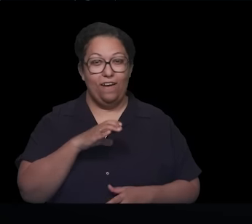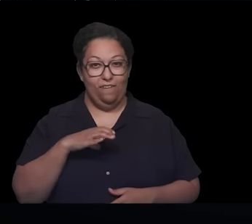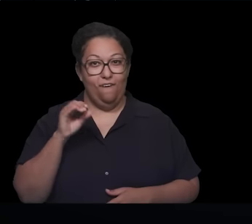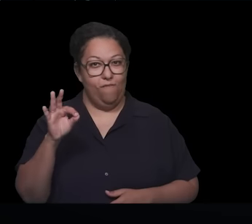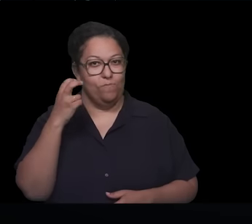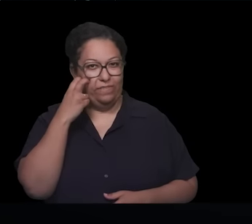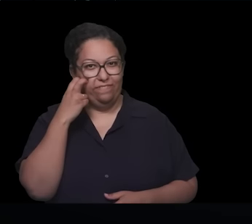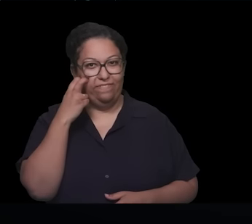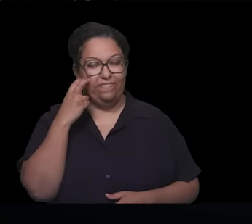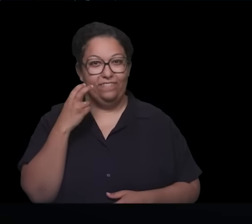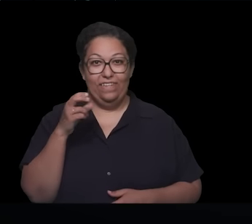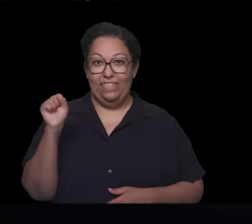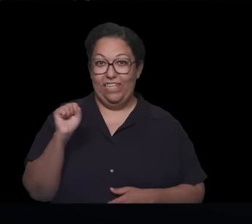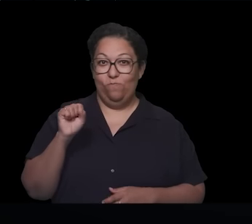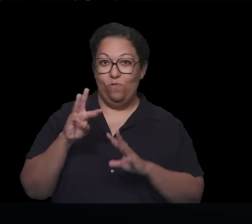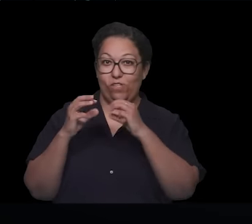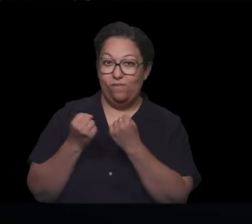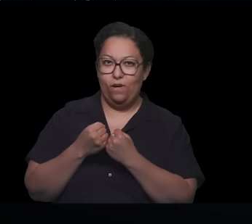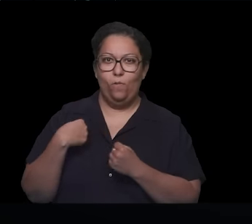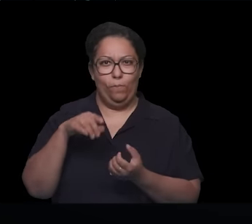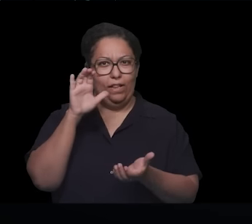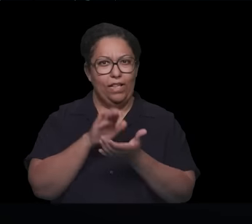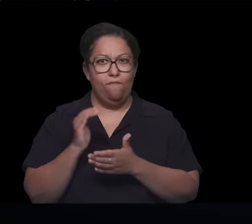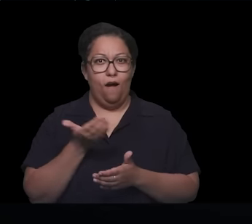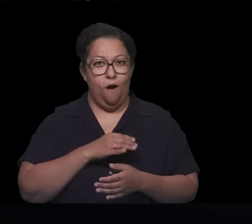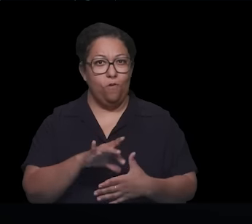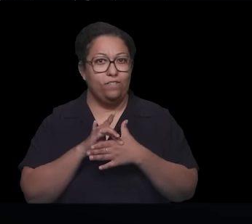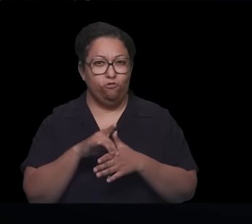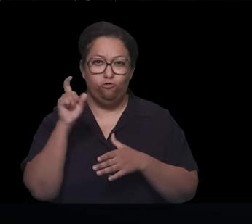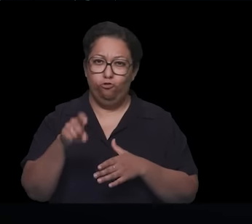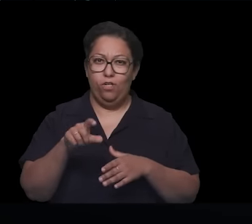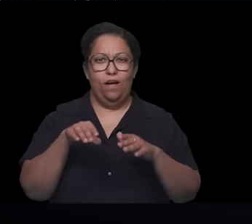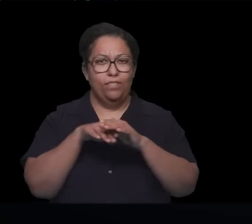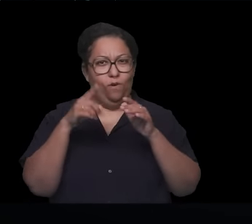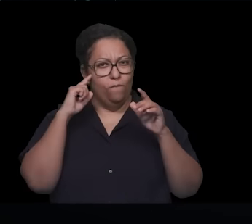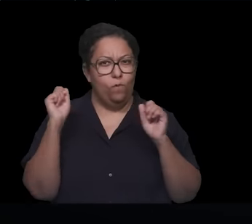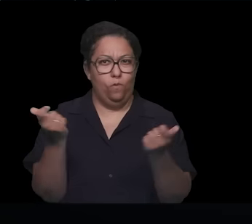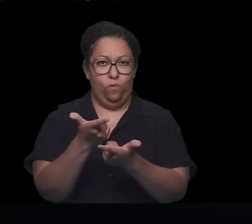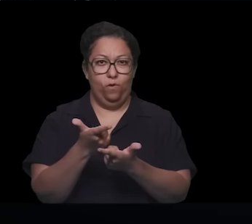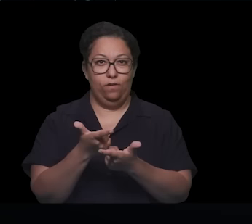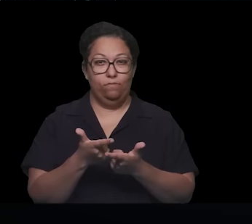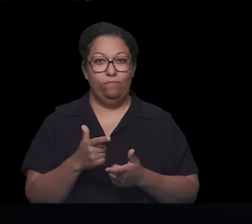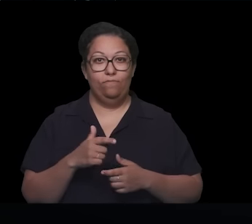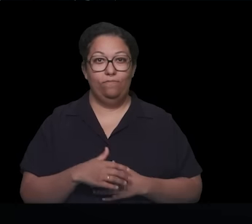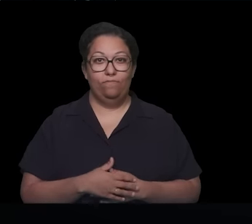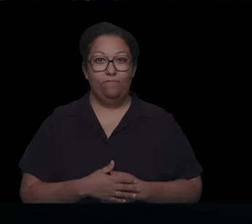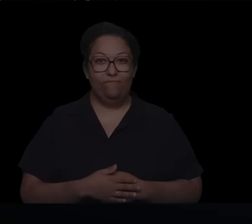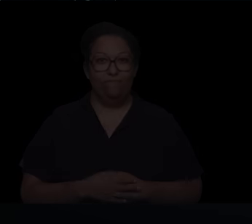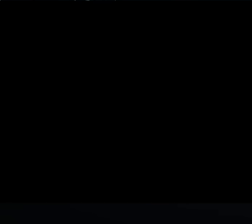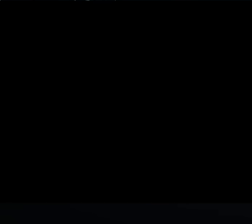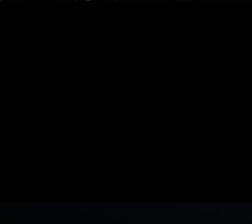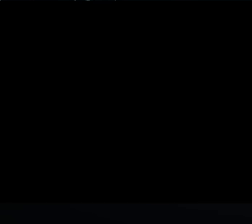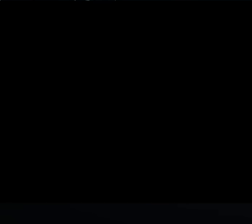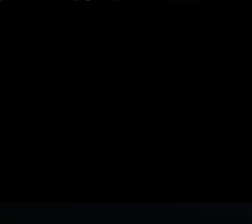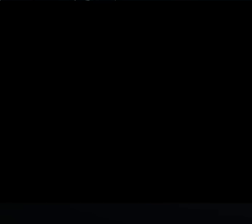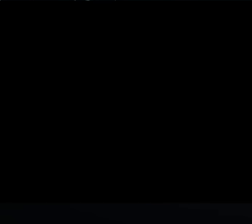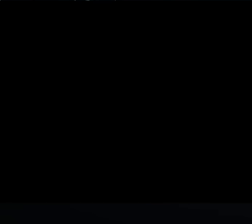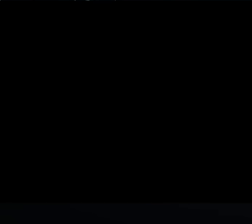of the Blind. With sign interpreters. At Sesame Workshop, we believe that our content should be accessible to all. Sentir como galleta